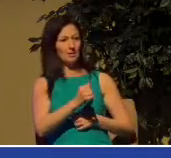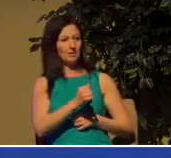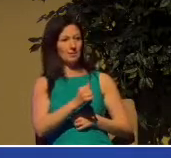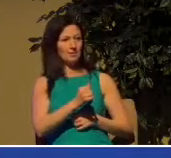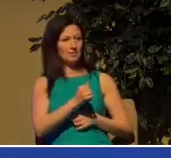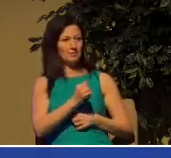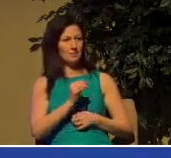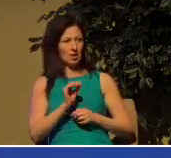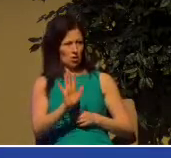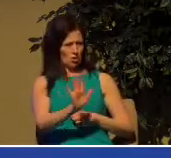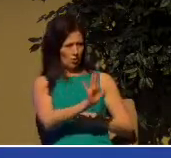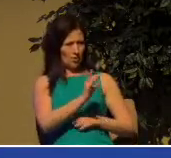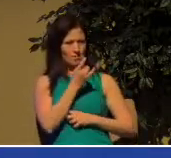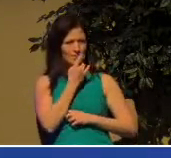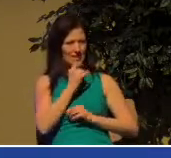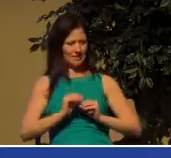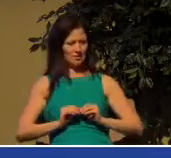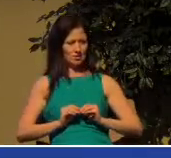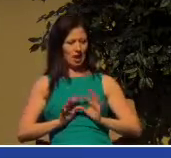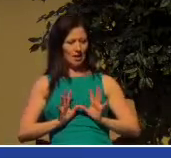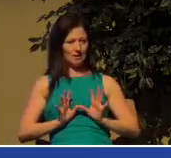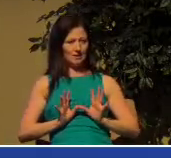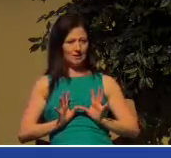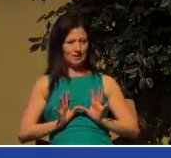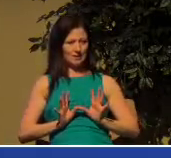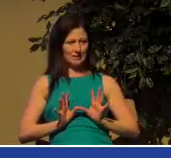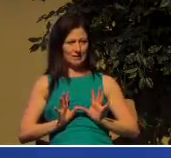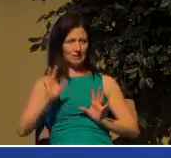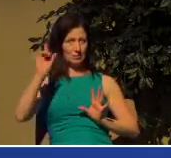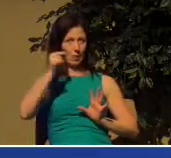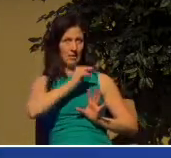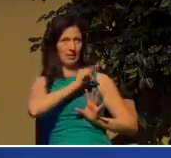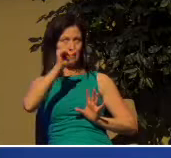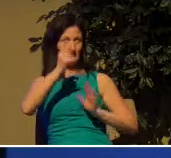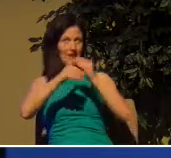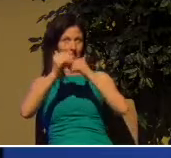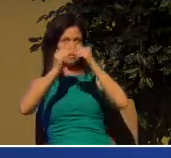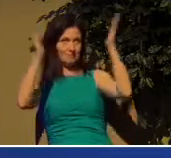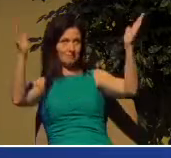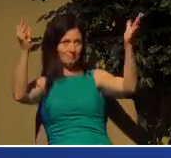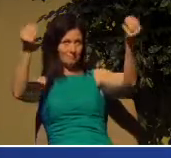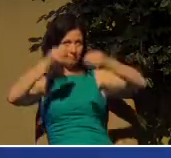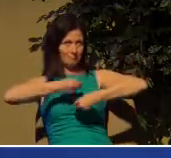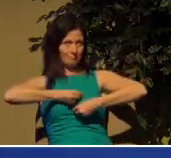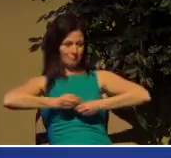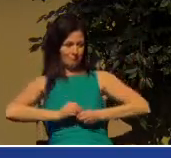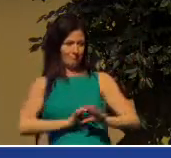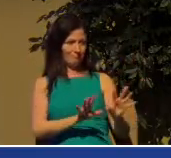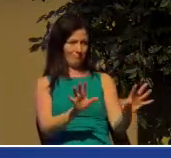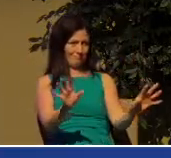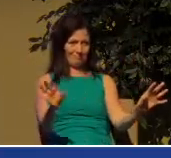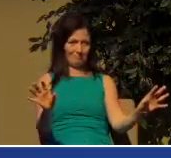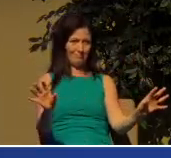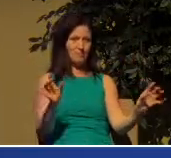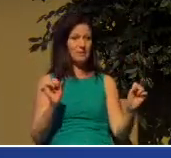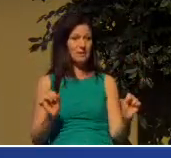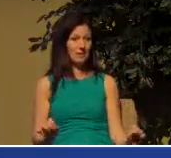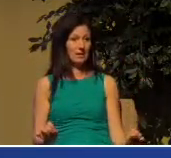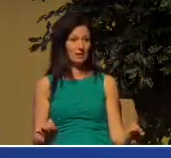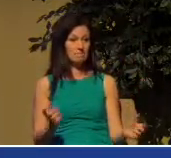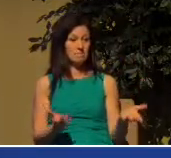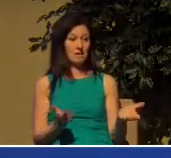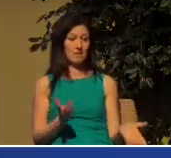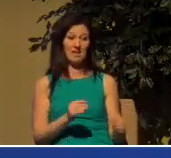life and letting the colony of heaven take root in the world where it blossoms so that people can come to